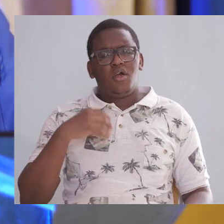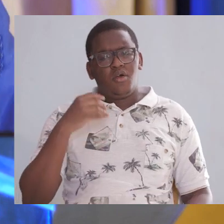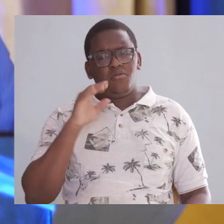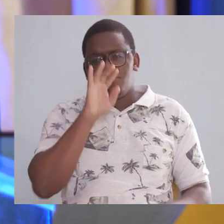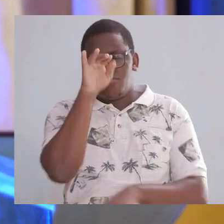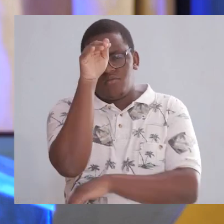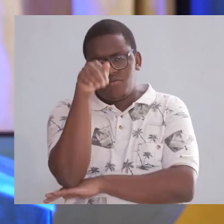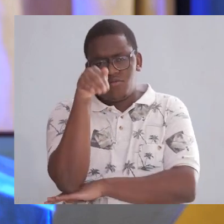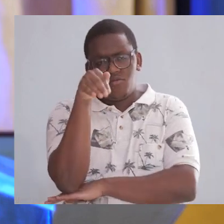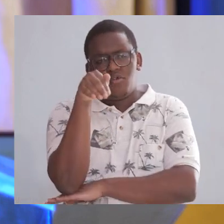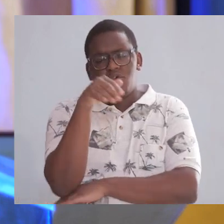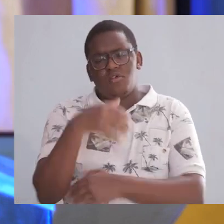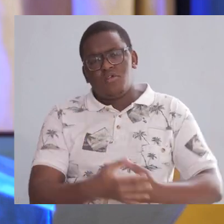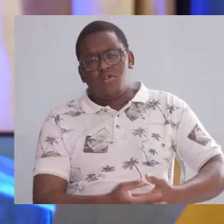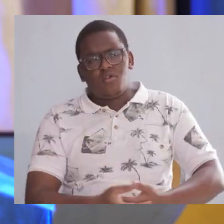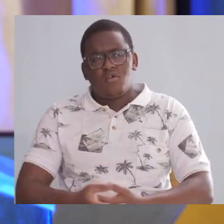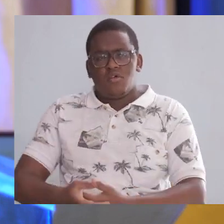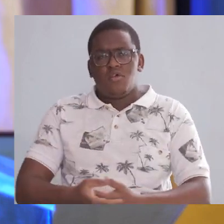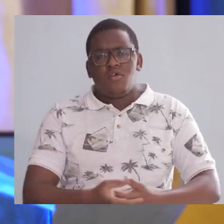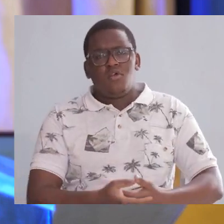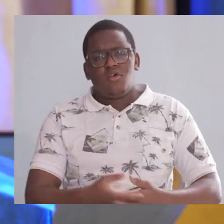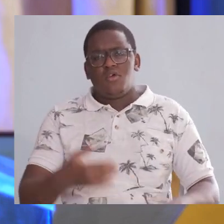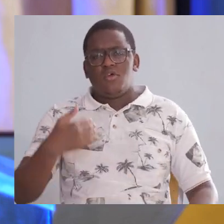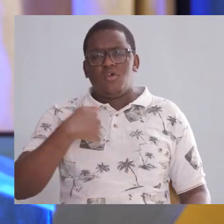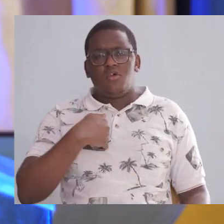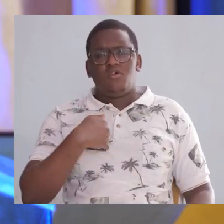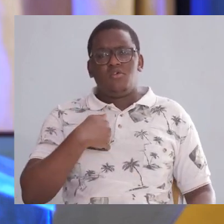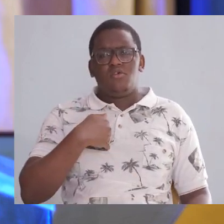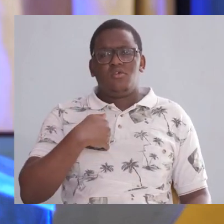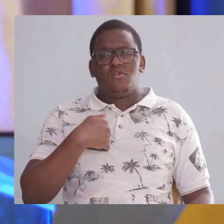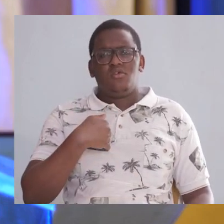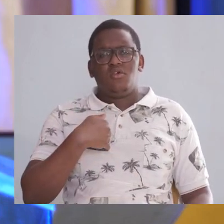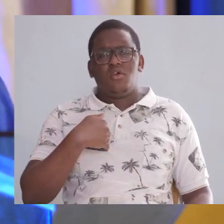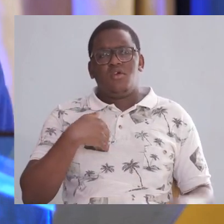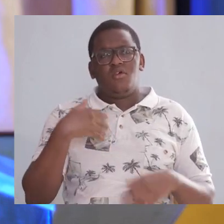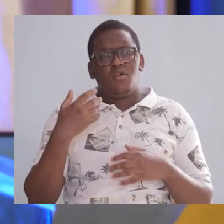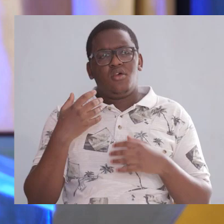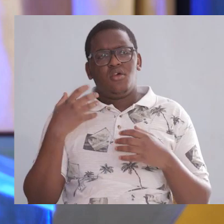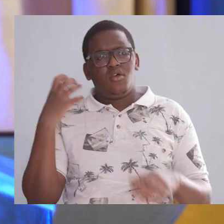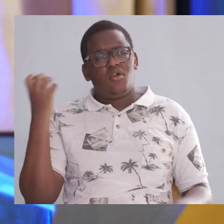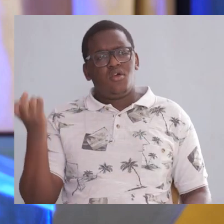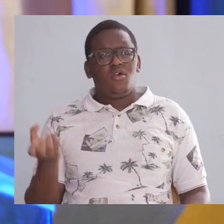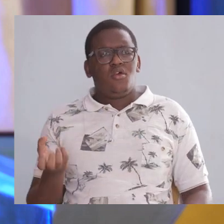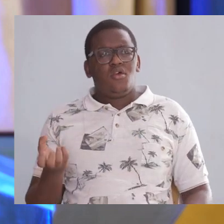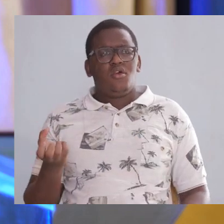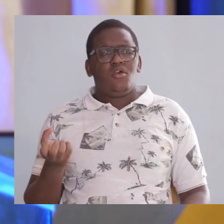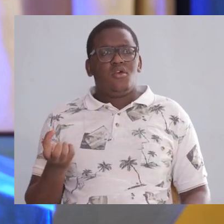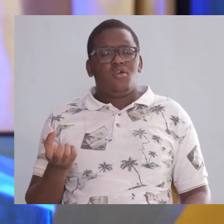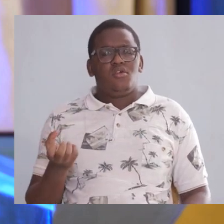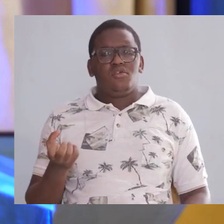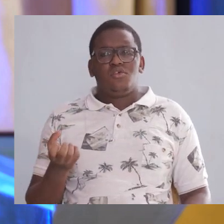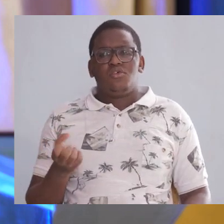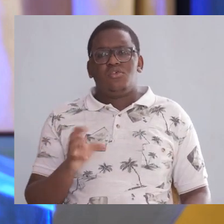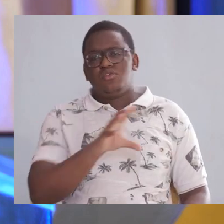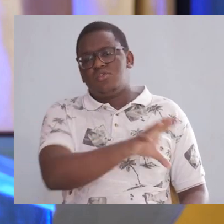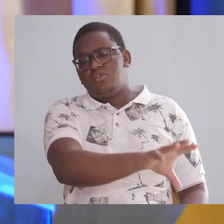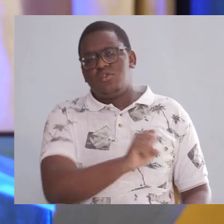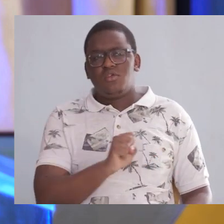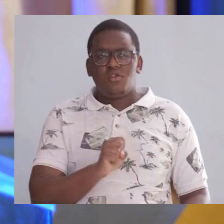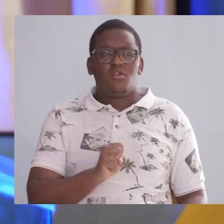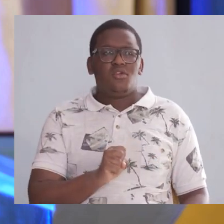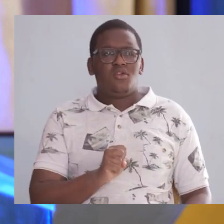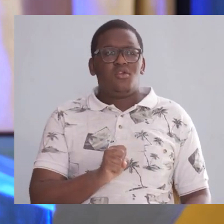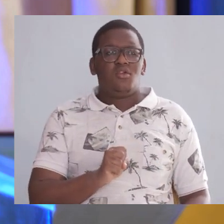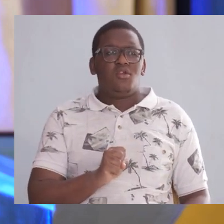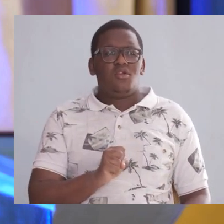or the children, has anybody ever stolen? And they were all honest enough to say that they all raised their hands and